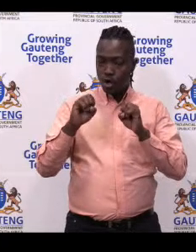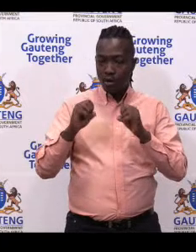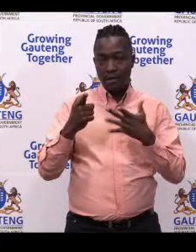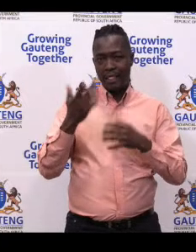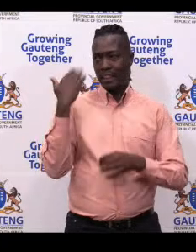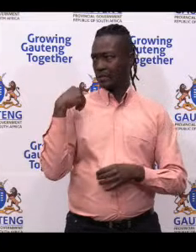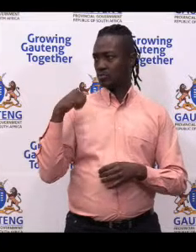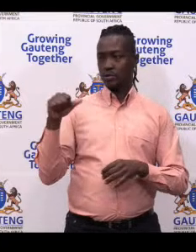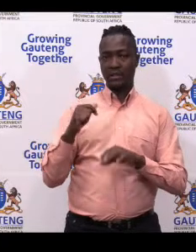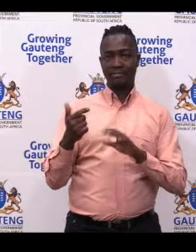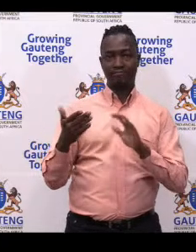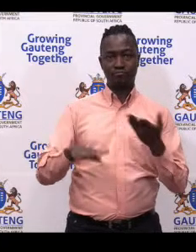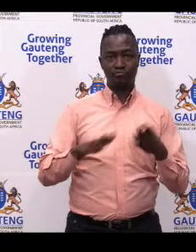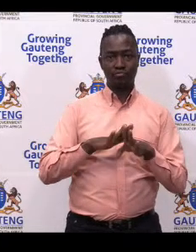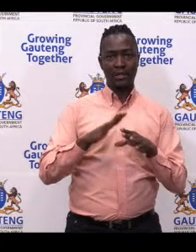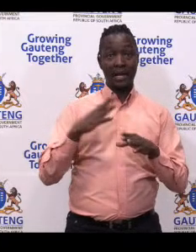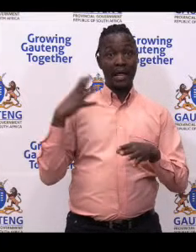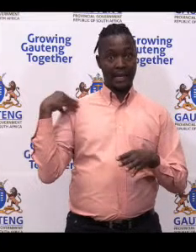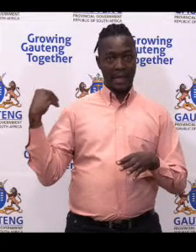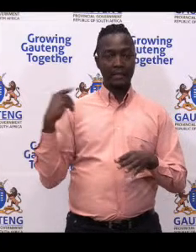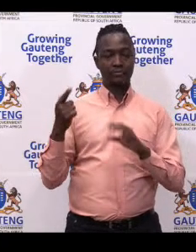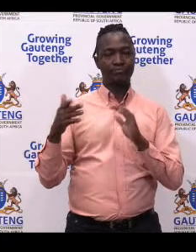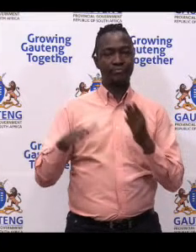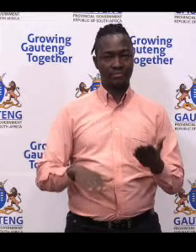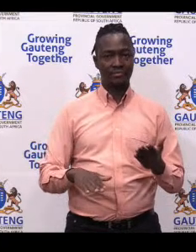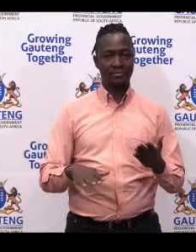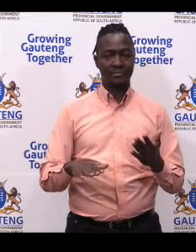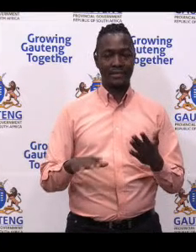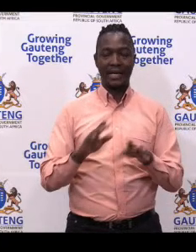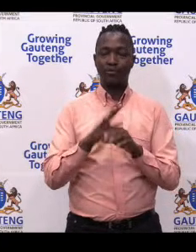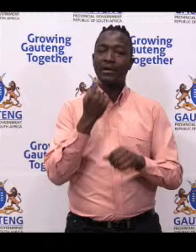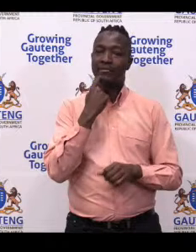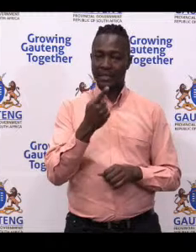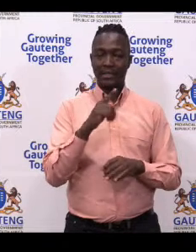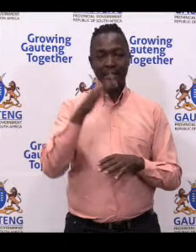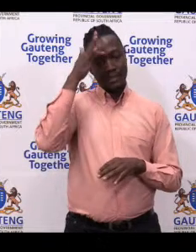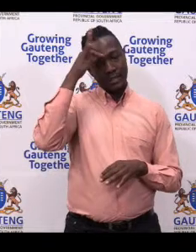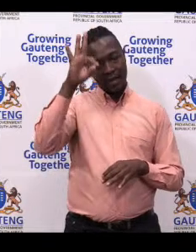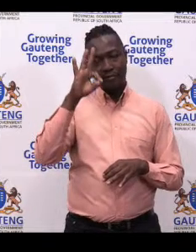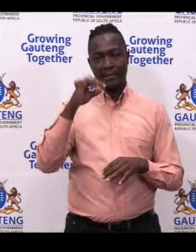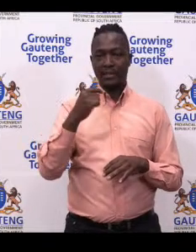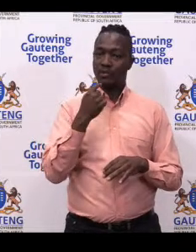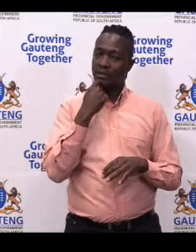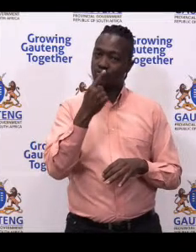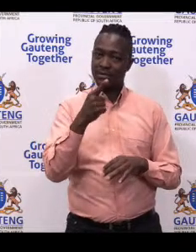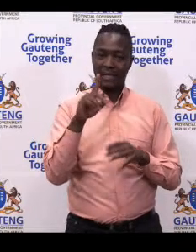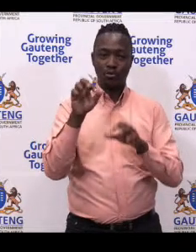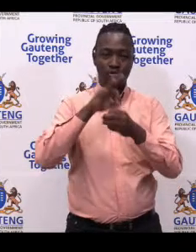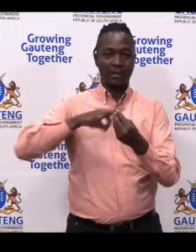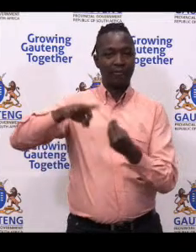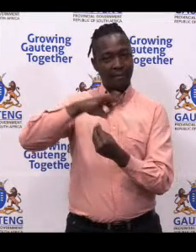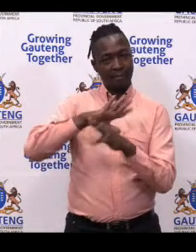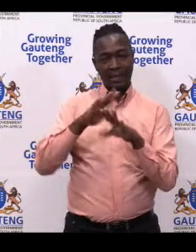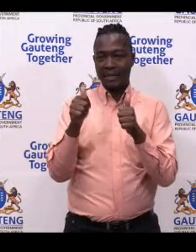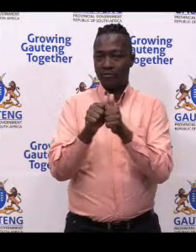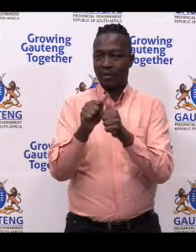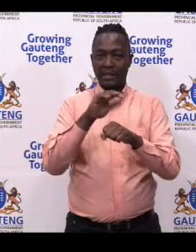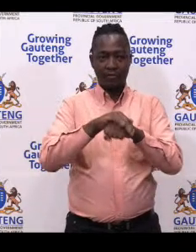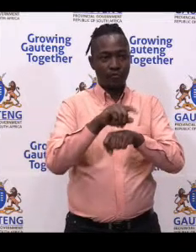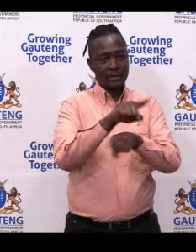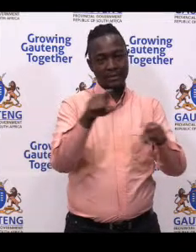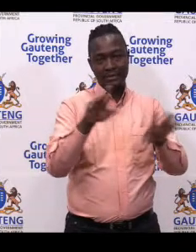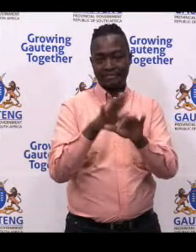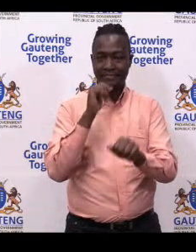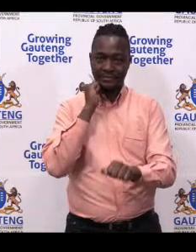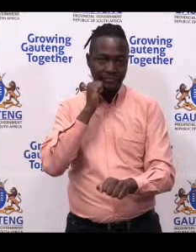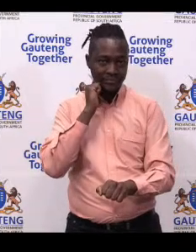we indicated, as a Gauteng Provincial Government, we like to express our sincere condolences to the family, colleagues, and friends of those